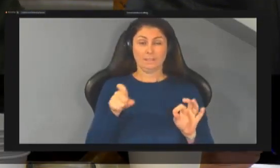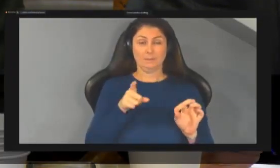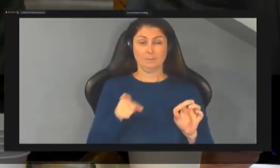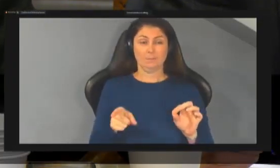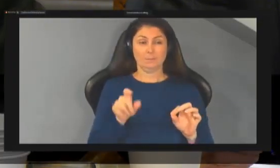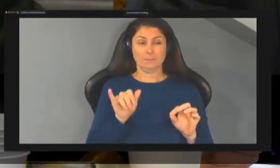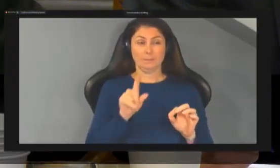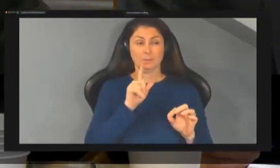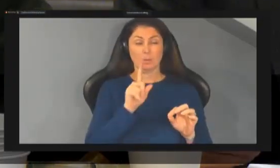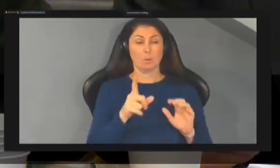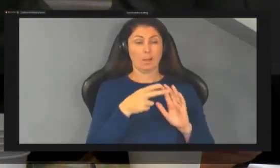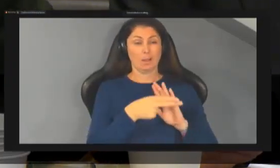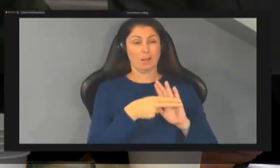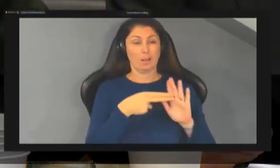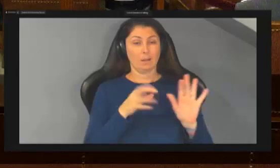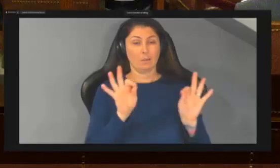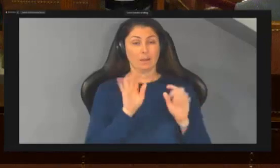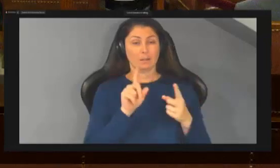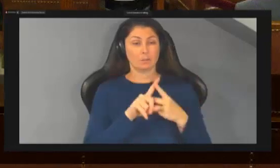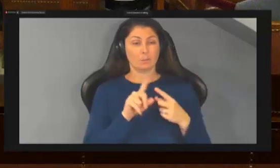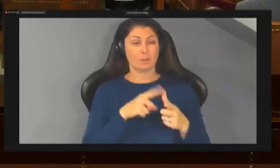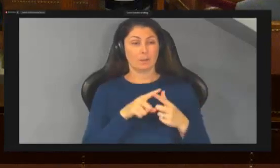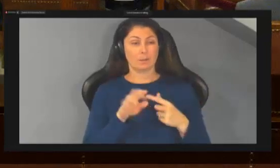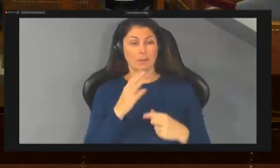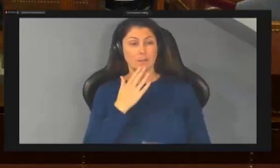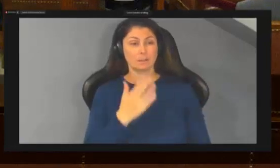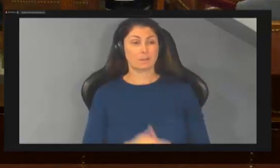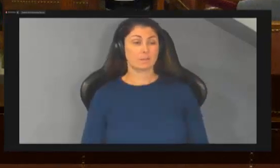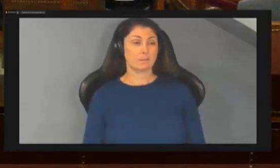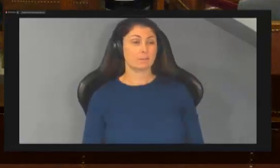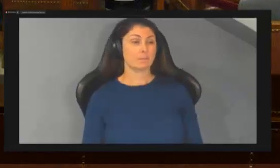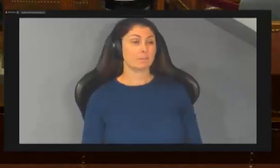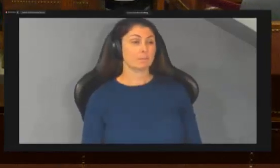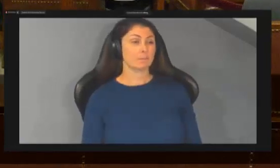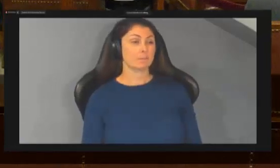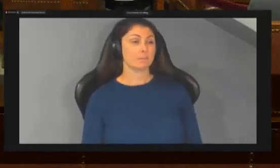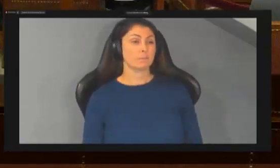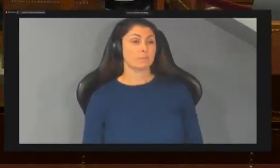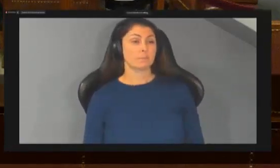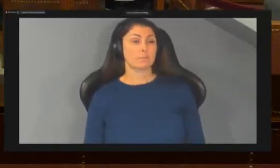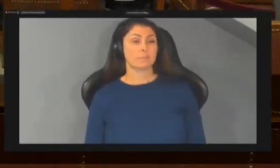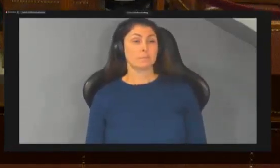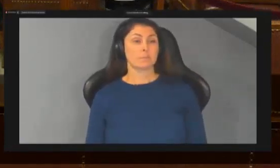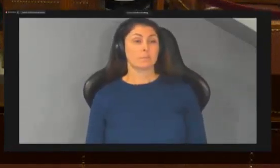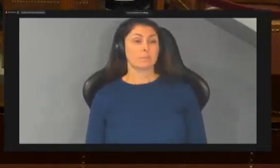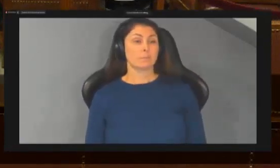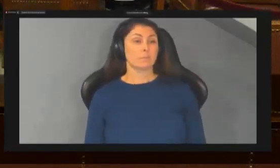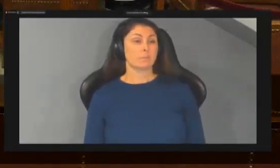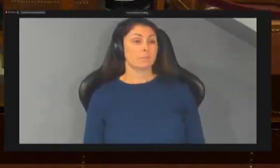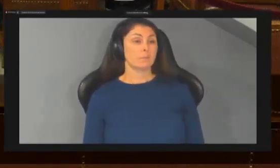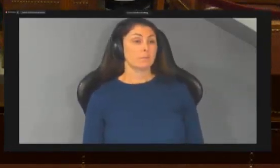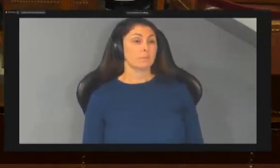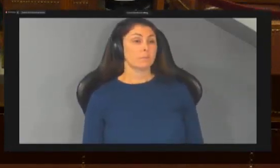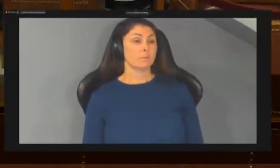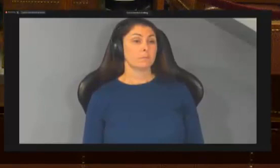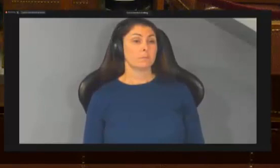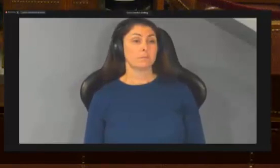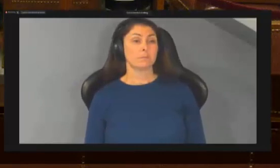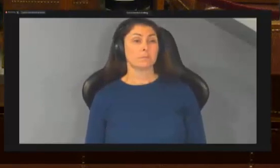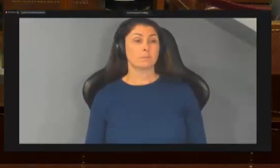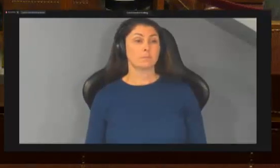all Band-Aids until then, but that's it. Thanks. Councilman Cross? So just a couple of quick questions.